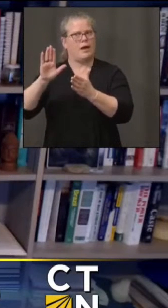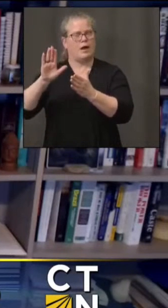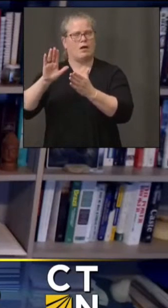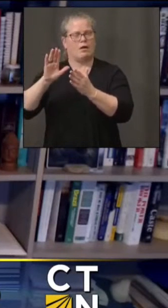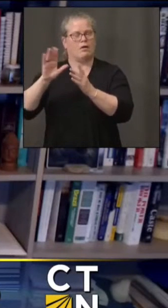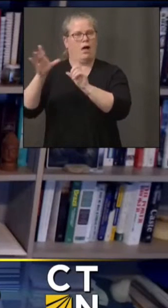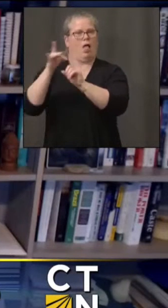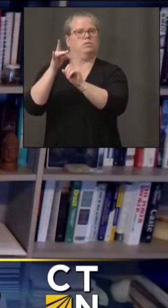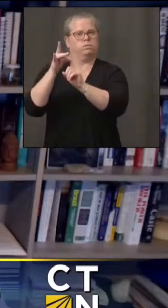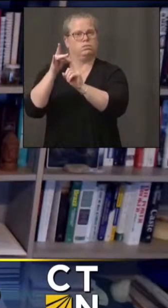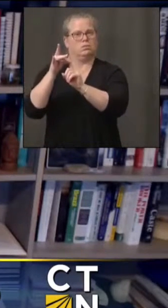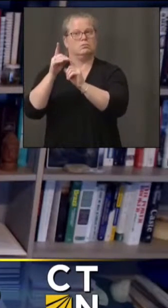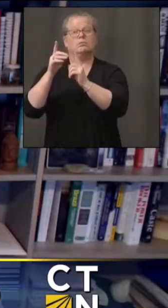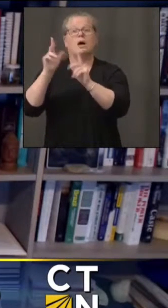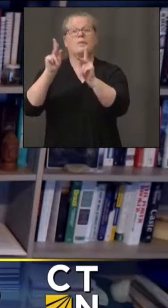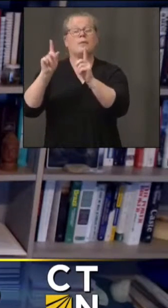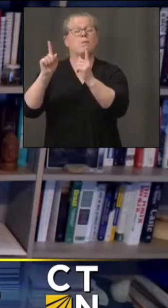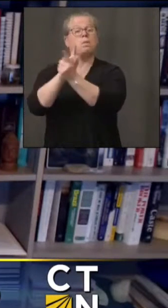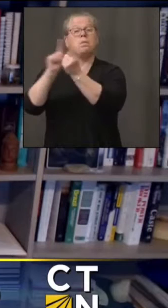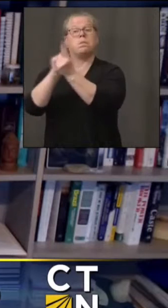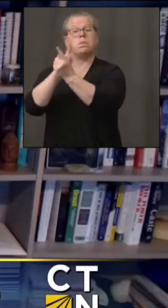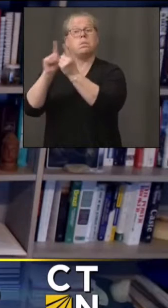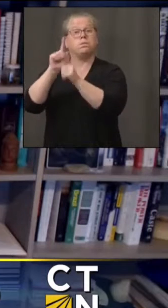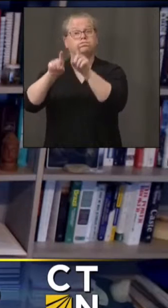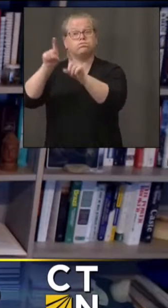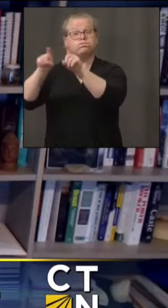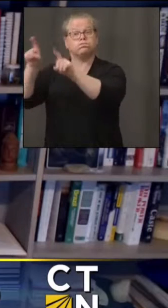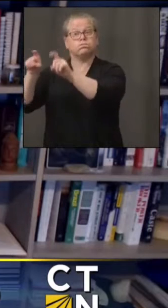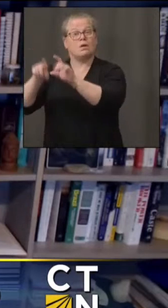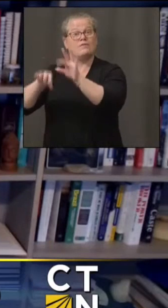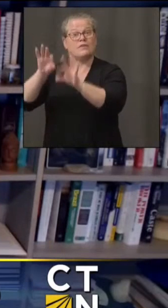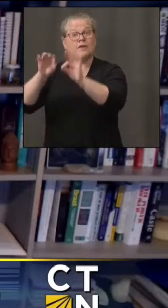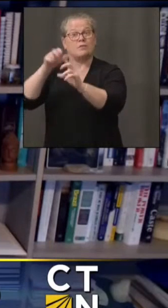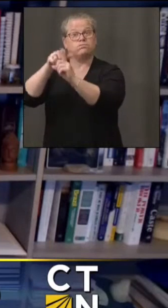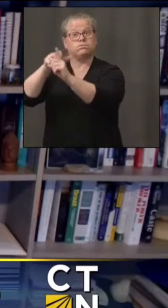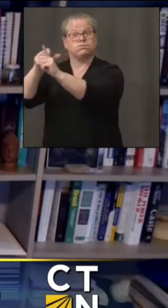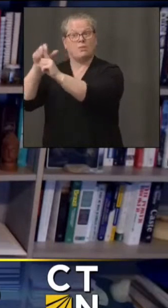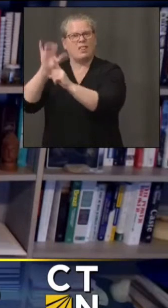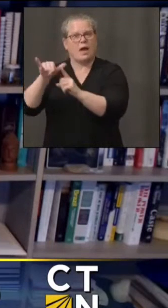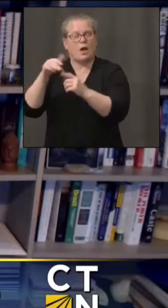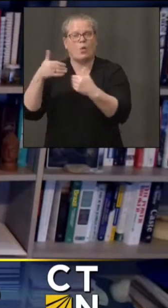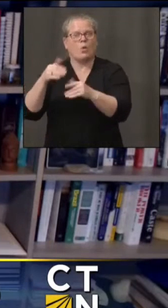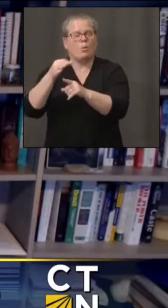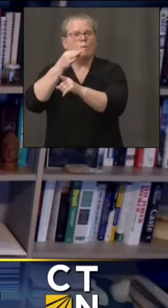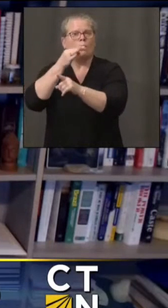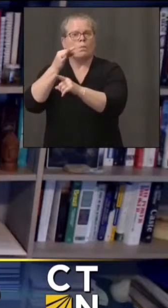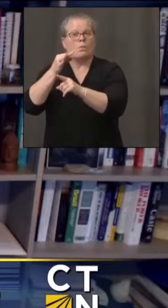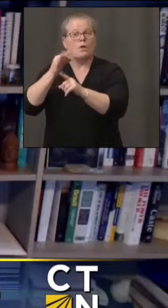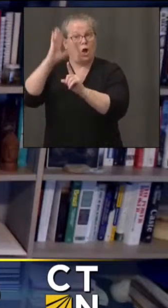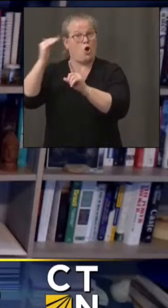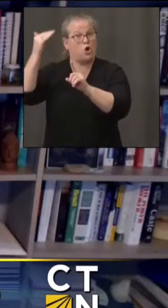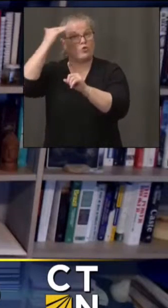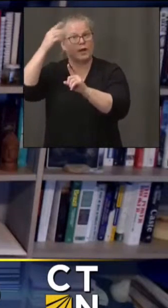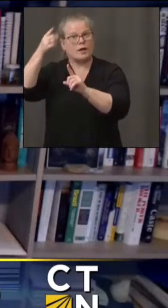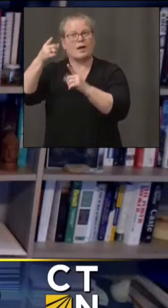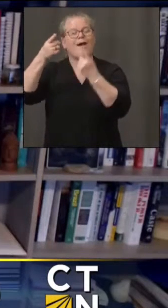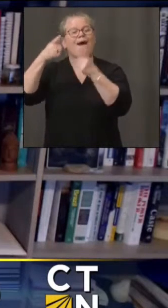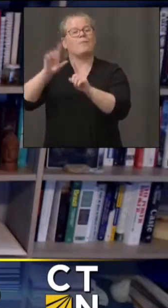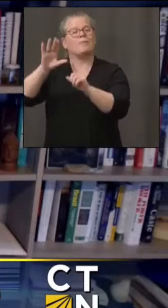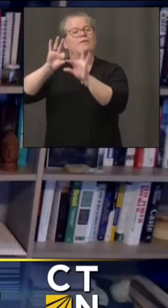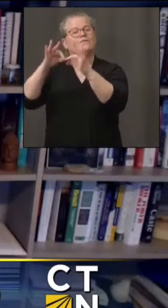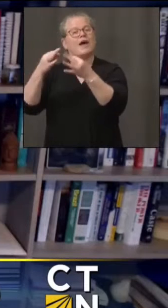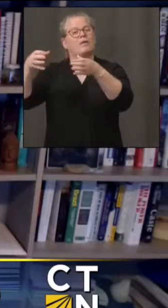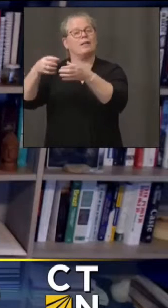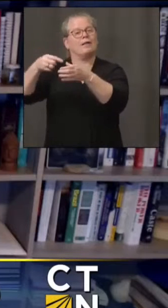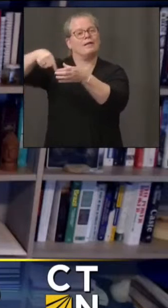that within a family gathering, a family household, roughly 10%, so not everybody who's in a family of somebody